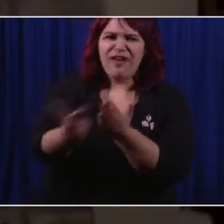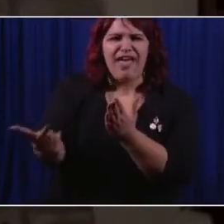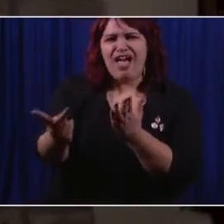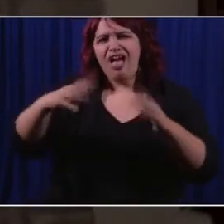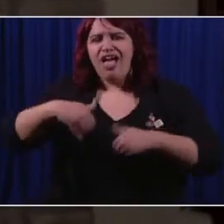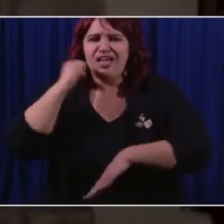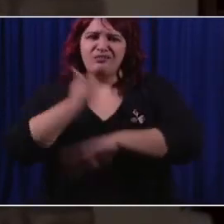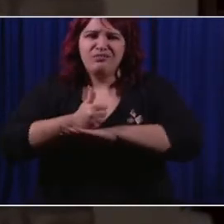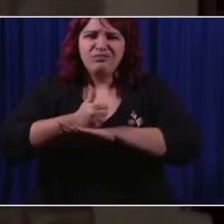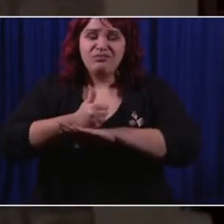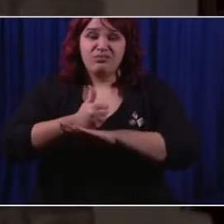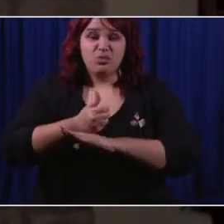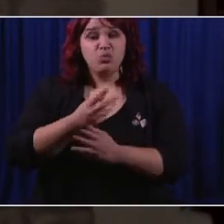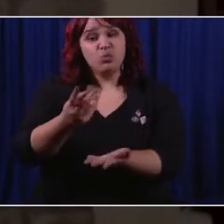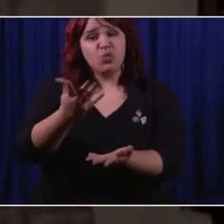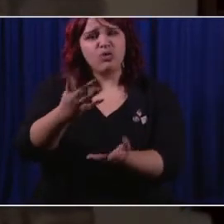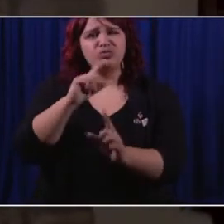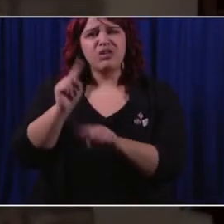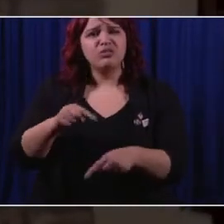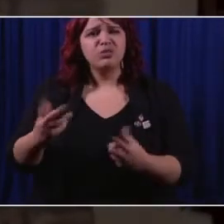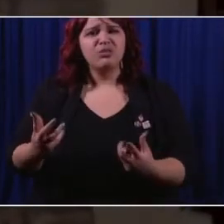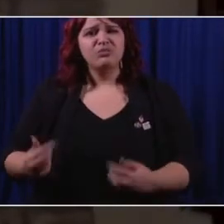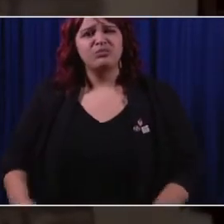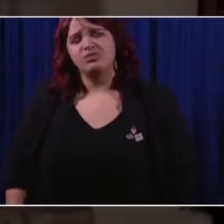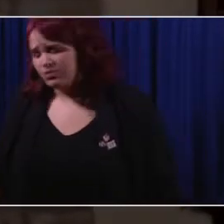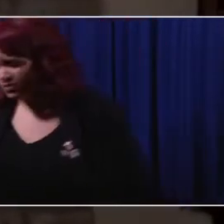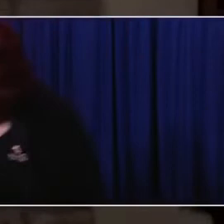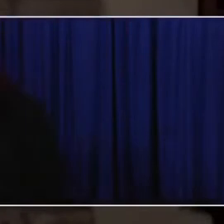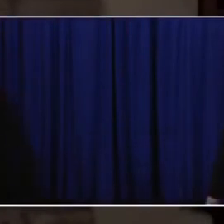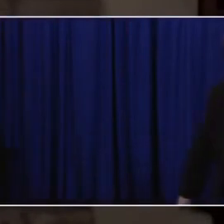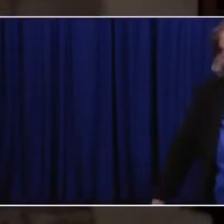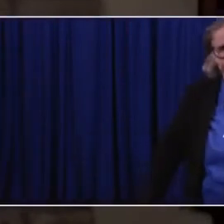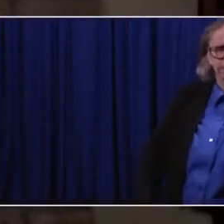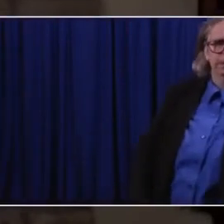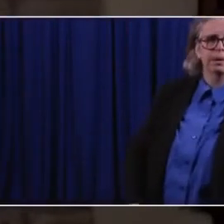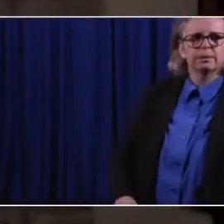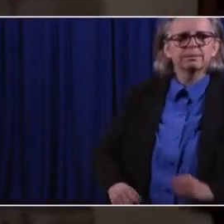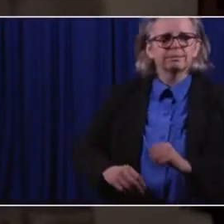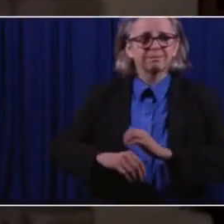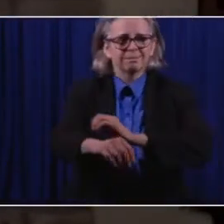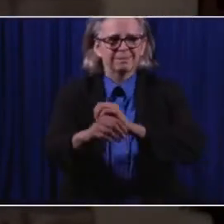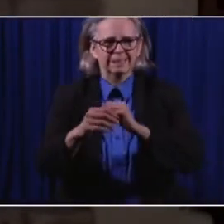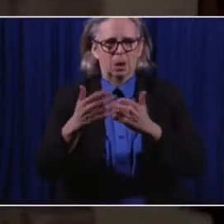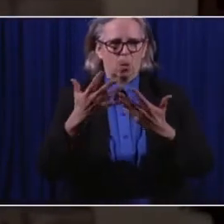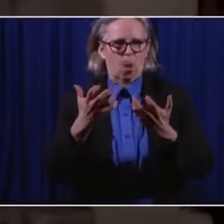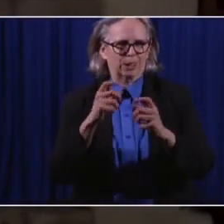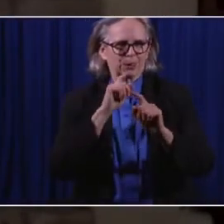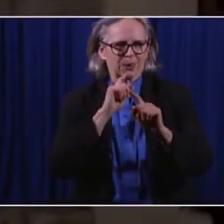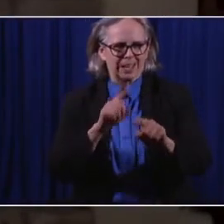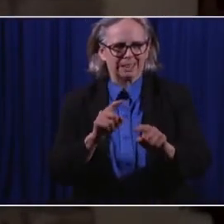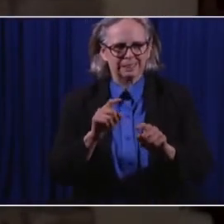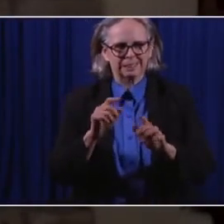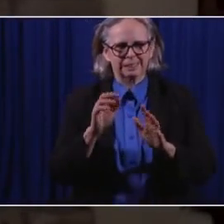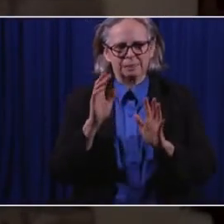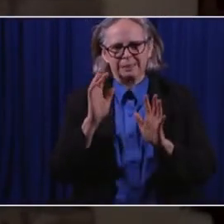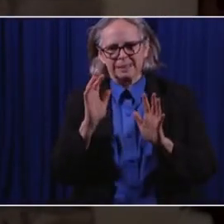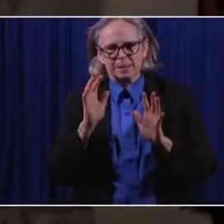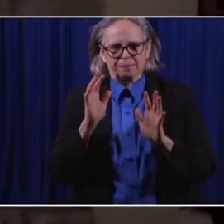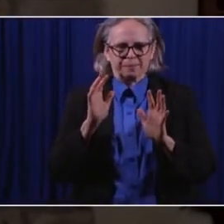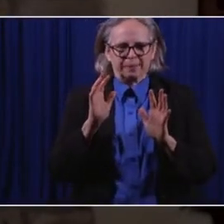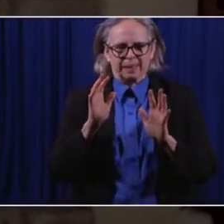Well, let me see how I can answer that. Look, we take what the federal